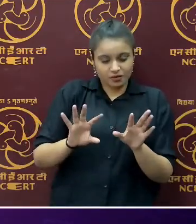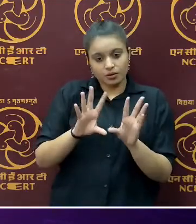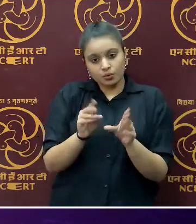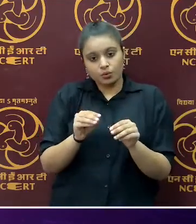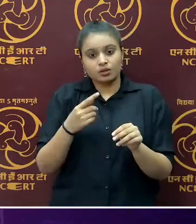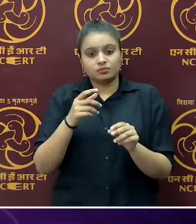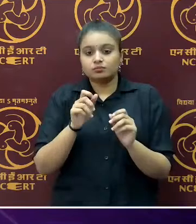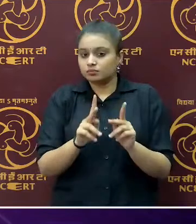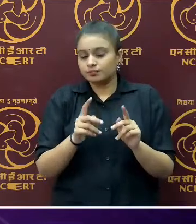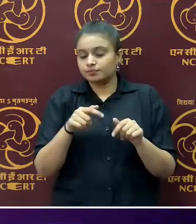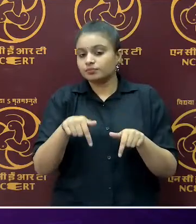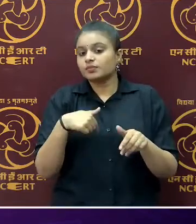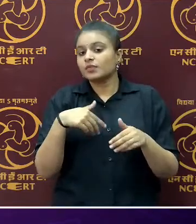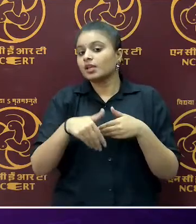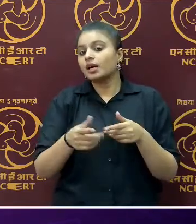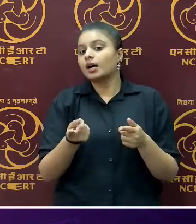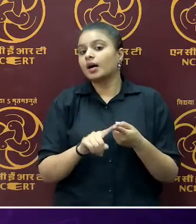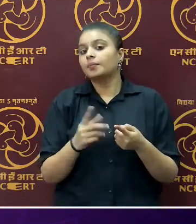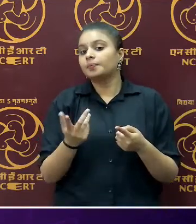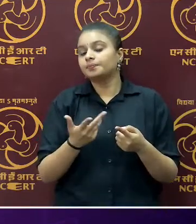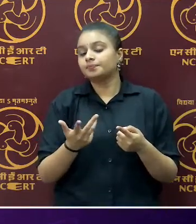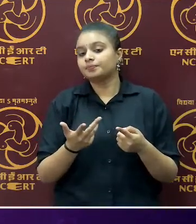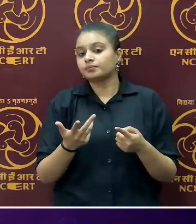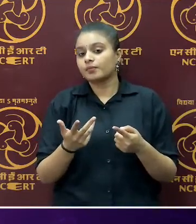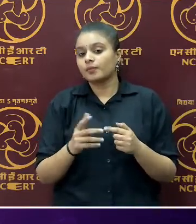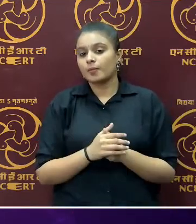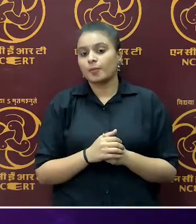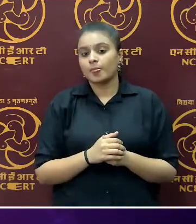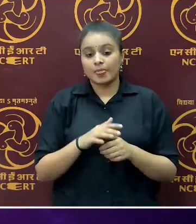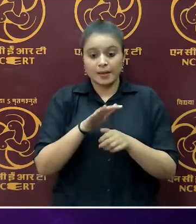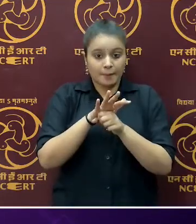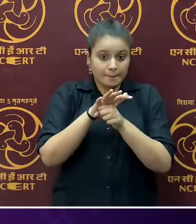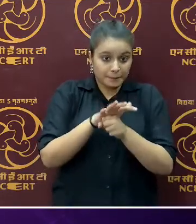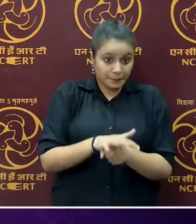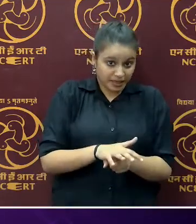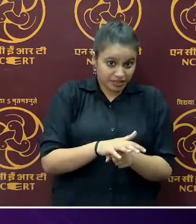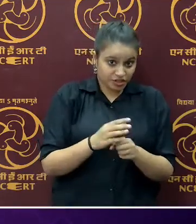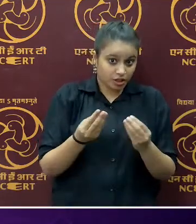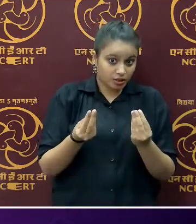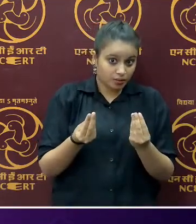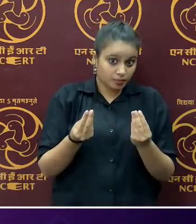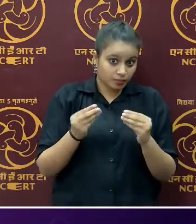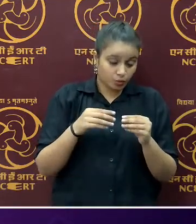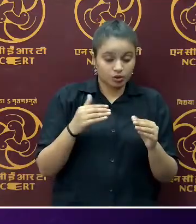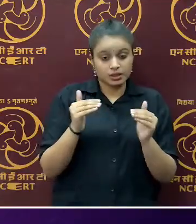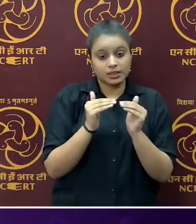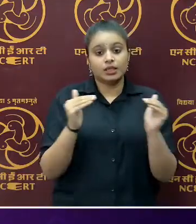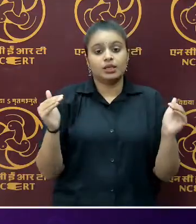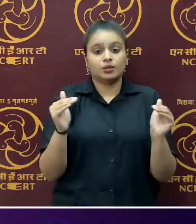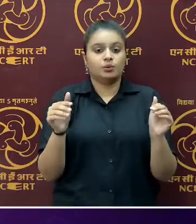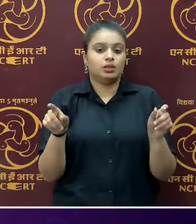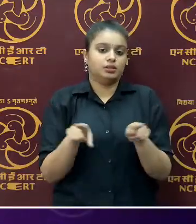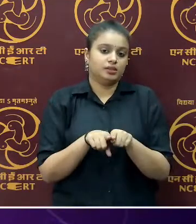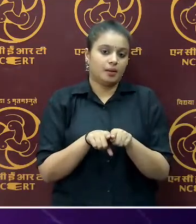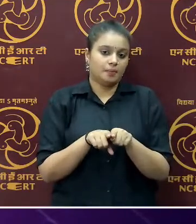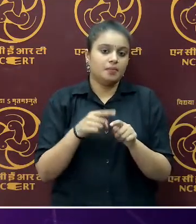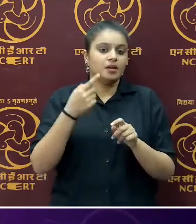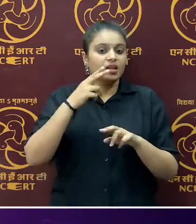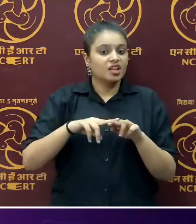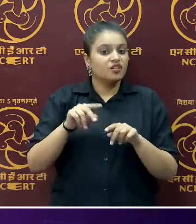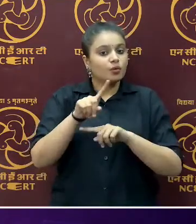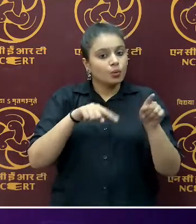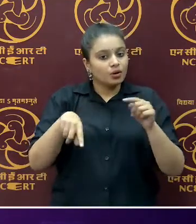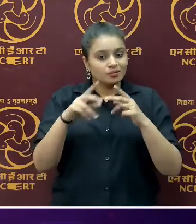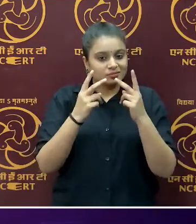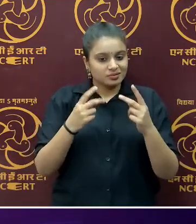okay, in this case what will happen? The amount of pressure exerting will be the same. Yeah, okay. Yes. So you can